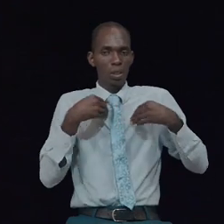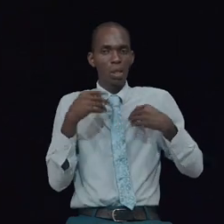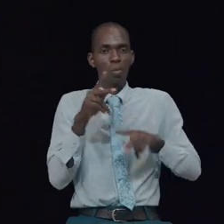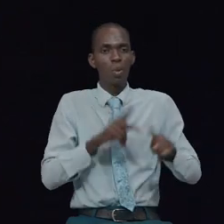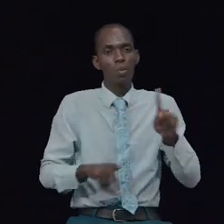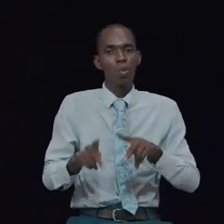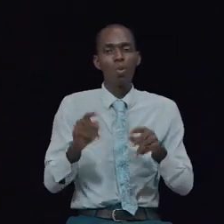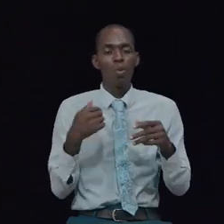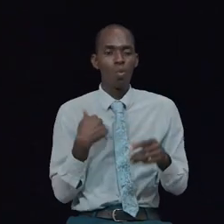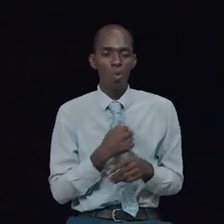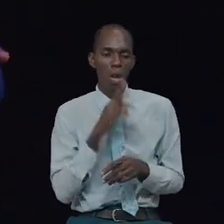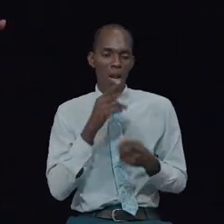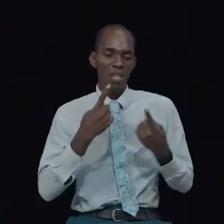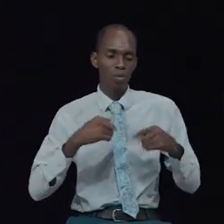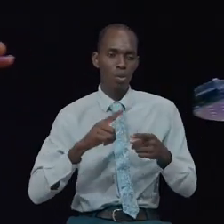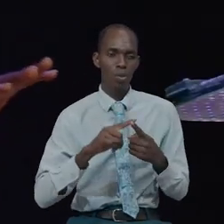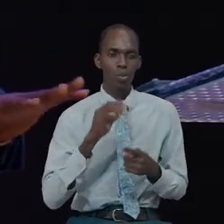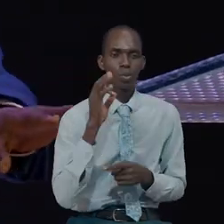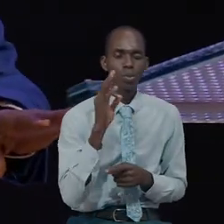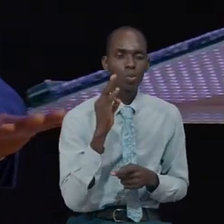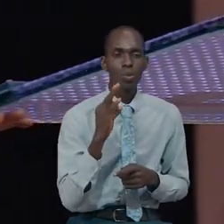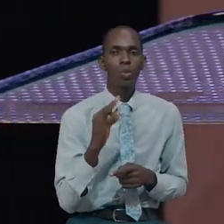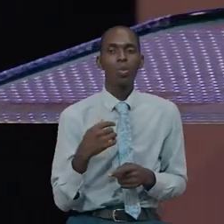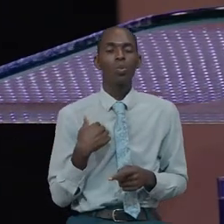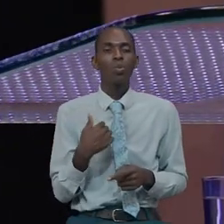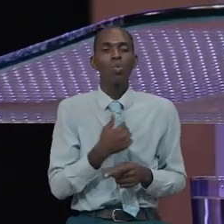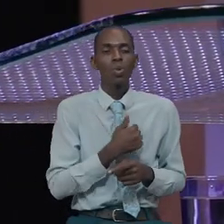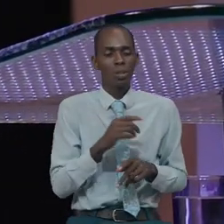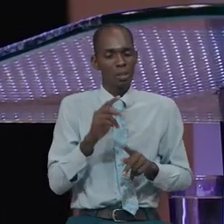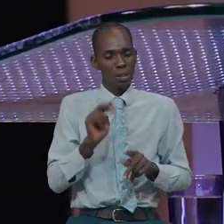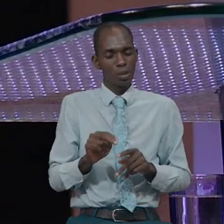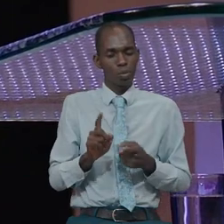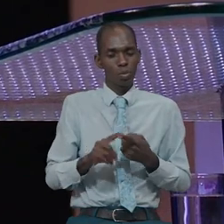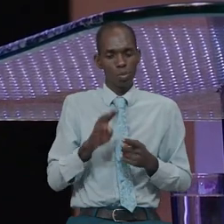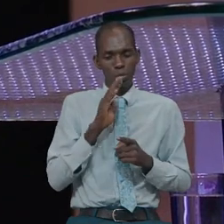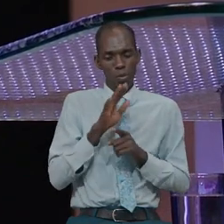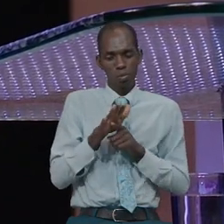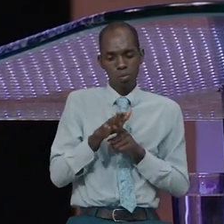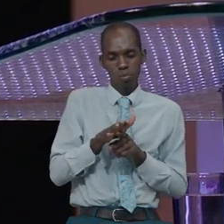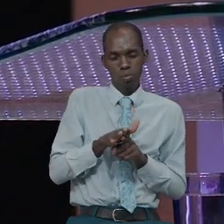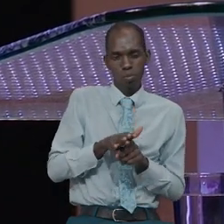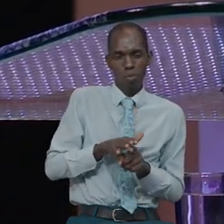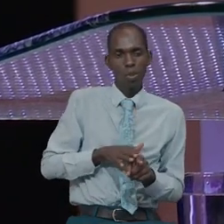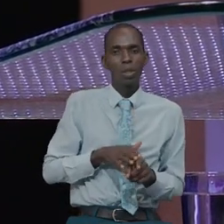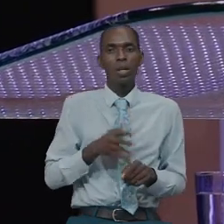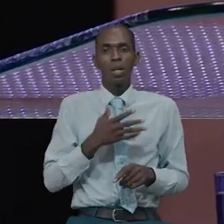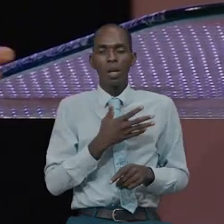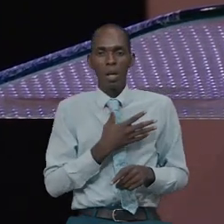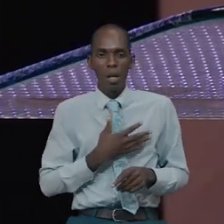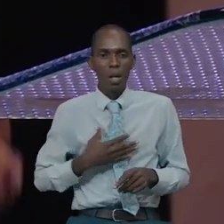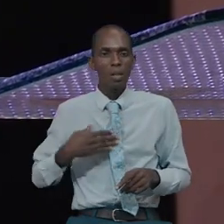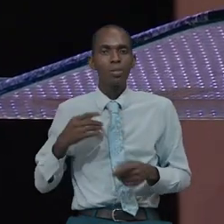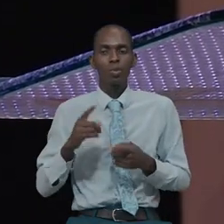we're trying to evangelize, we kind of slow down and we cool down and we